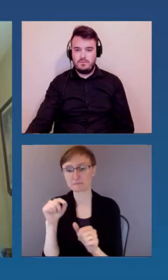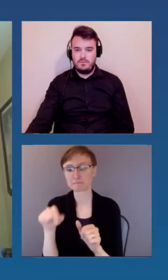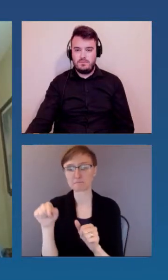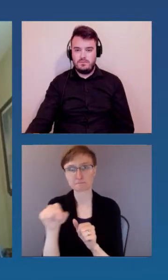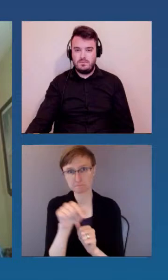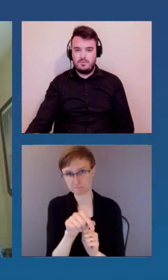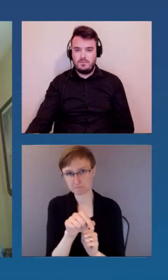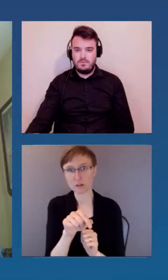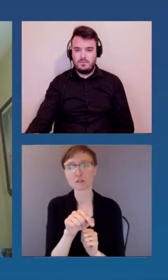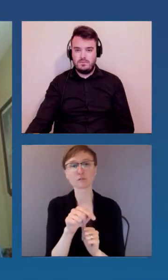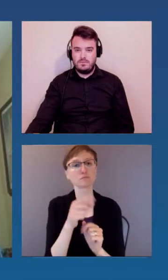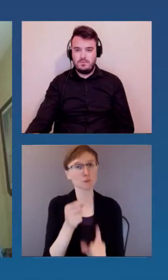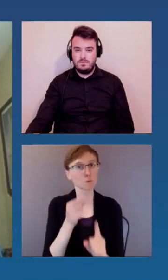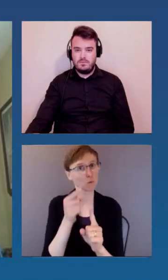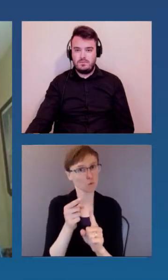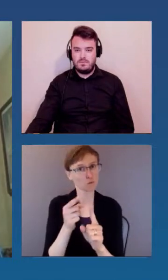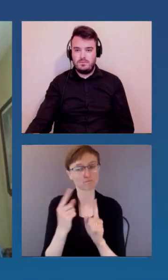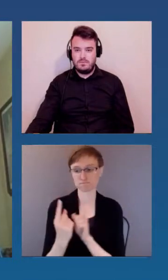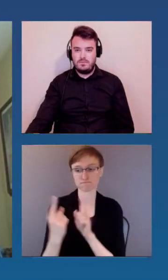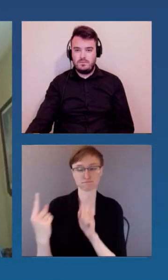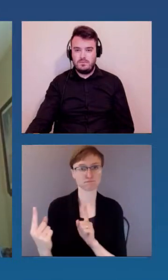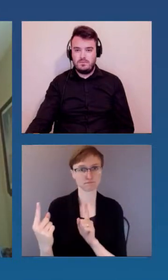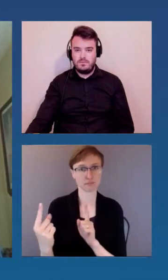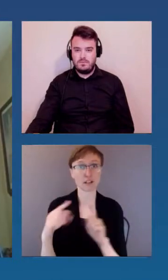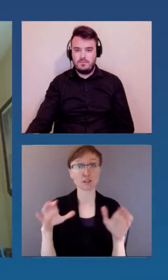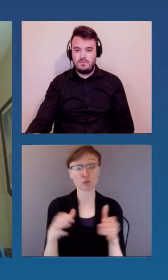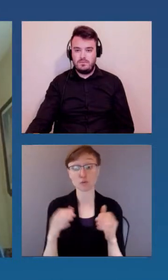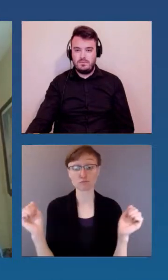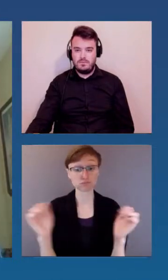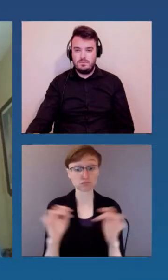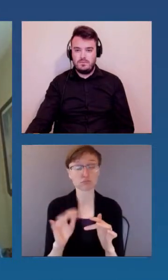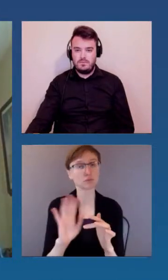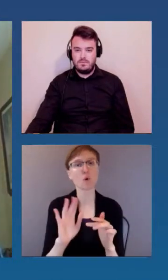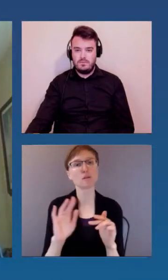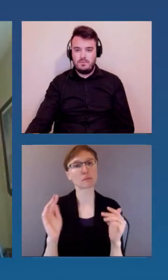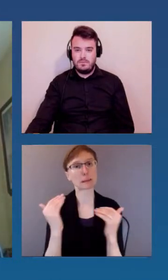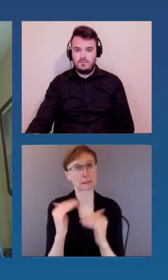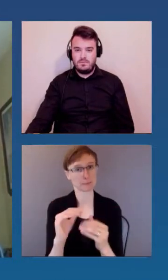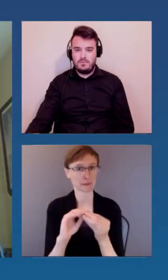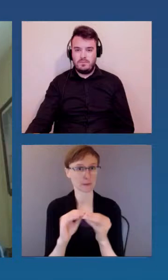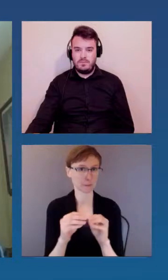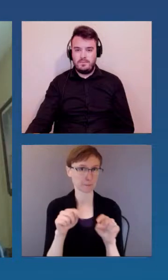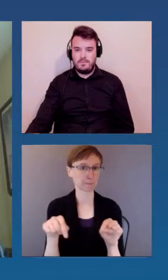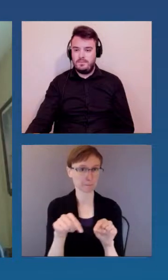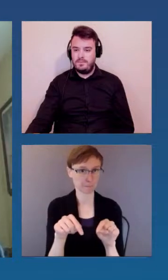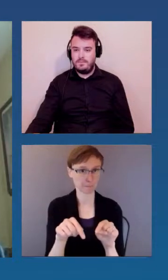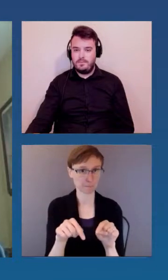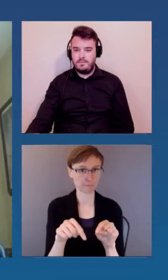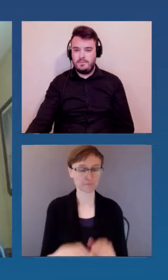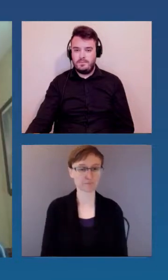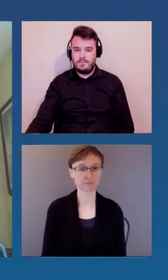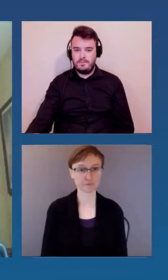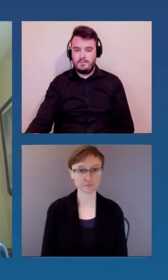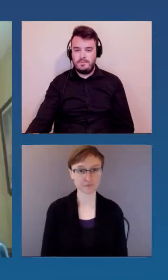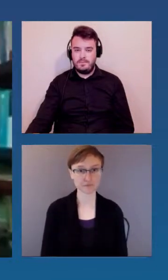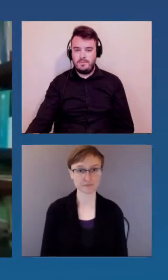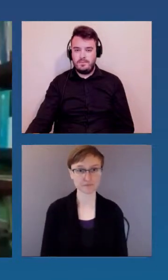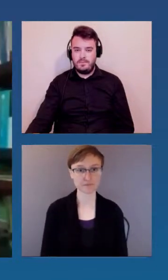their room proper, and in their room, they'll have their own room as well. So we have a capacity for over